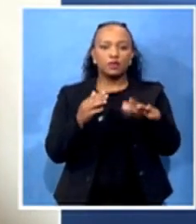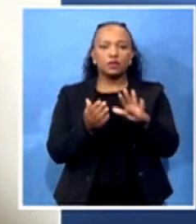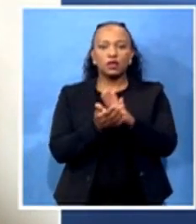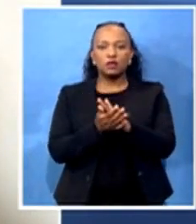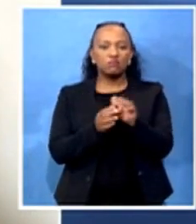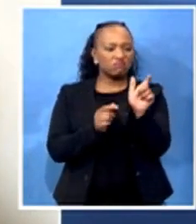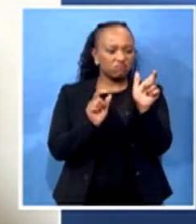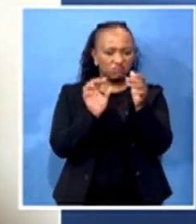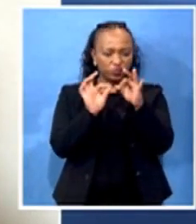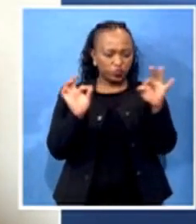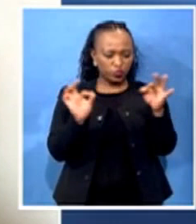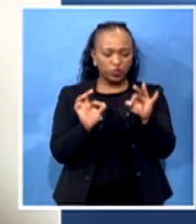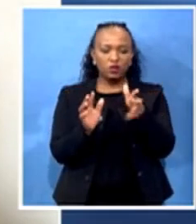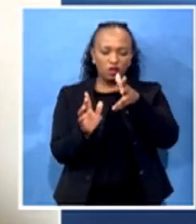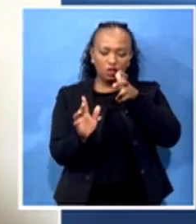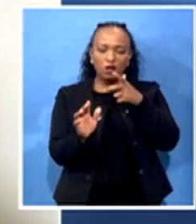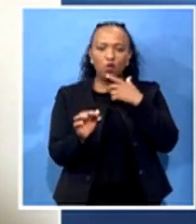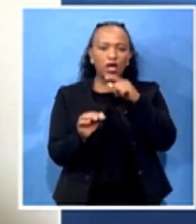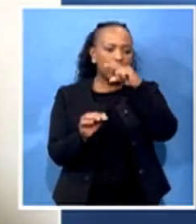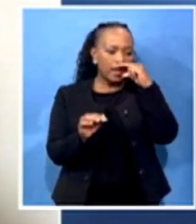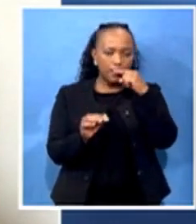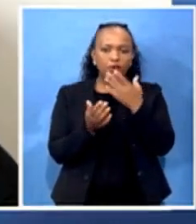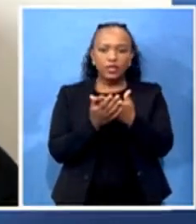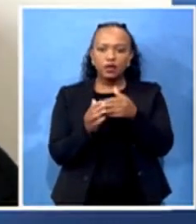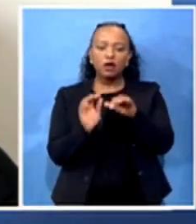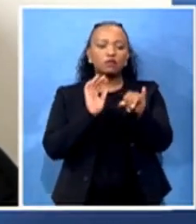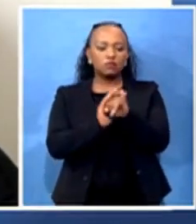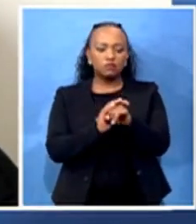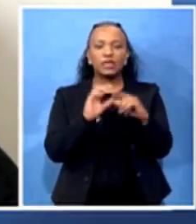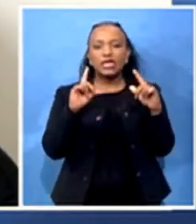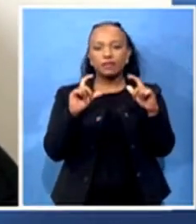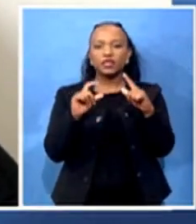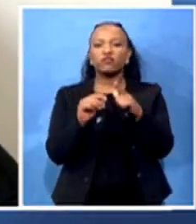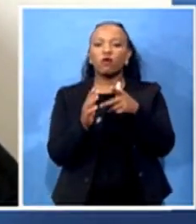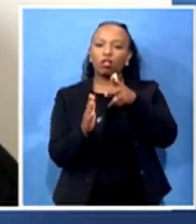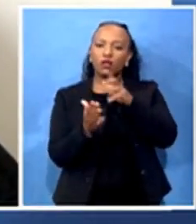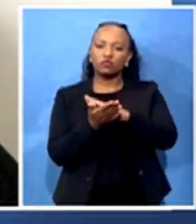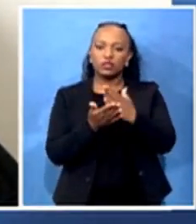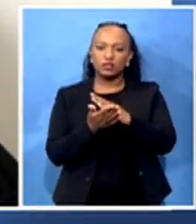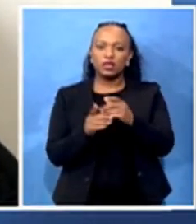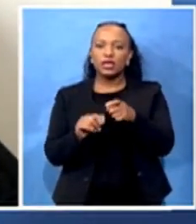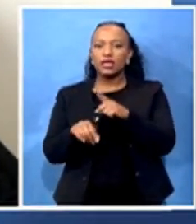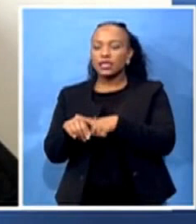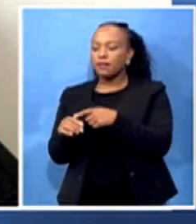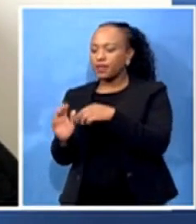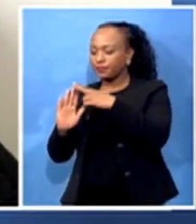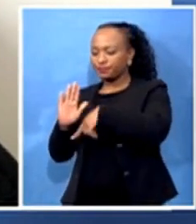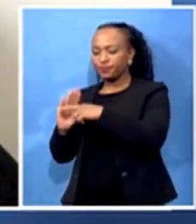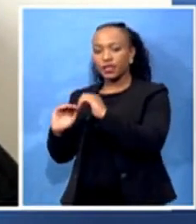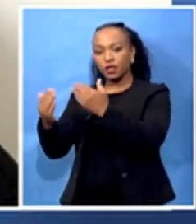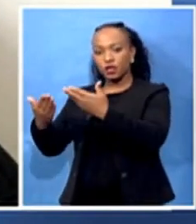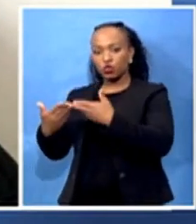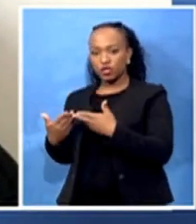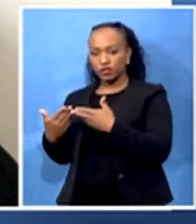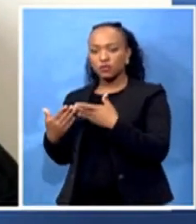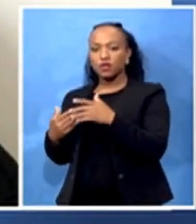names and identify images. So when I was reading the introduction, I saw that they wrote Mukondleteri Dumela, but